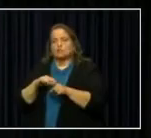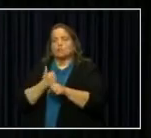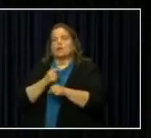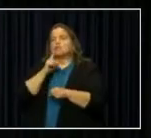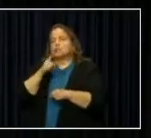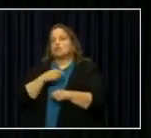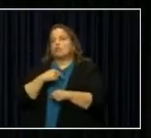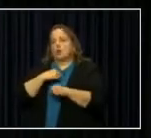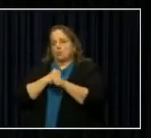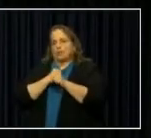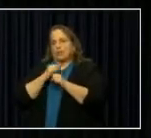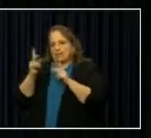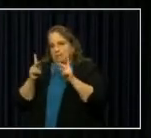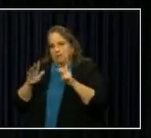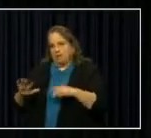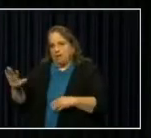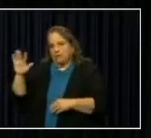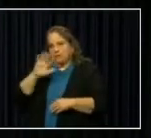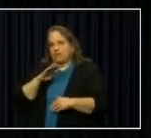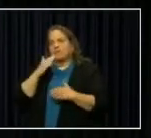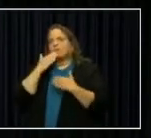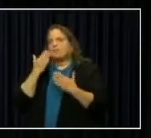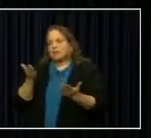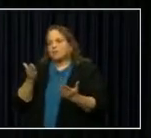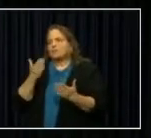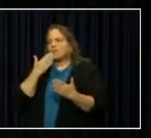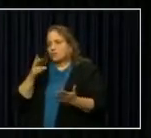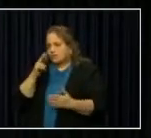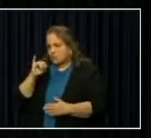sure that we are protecting people out there. Thank you all very